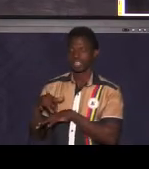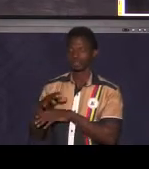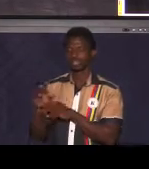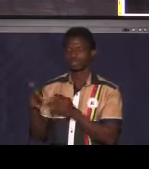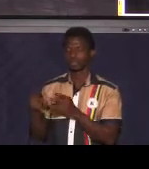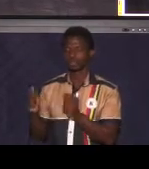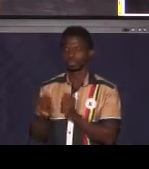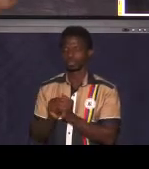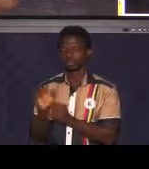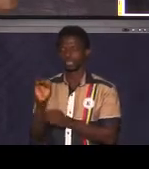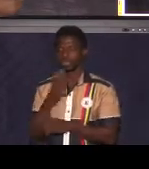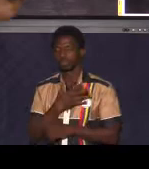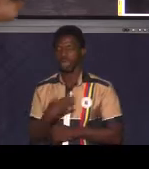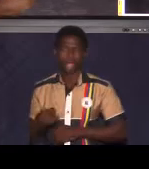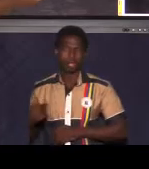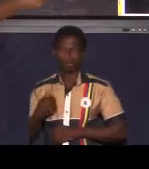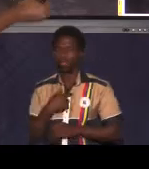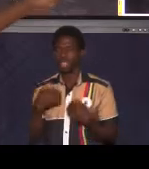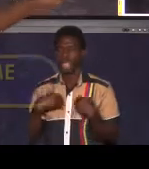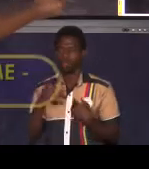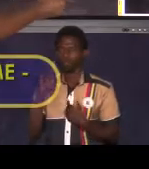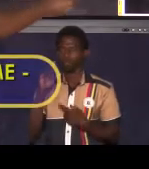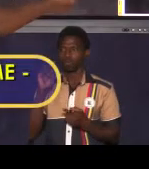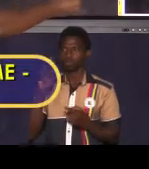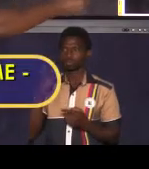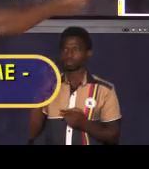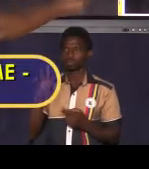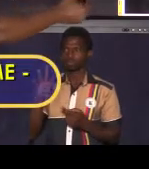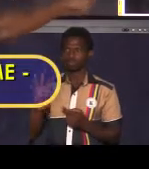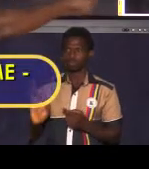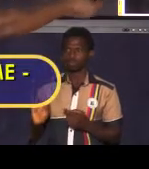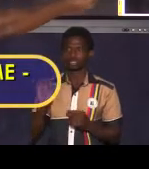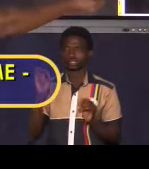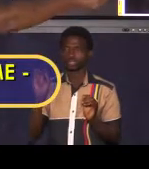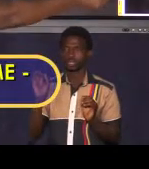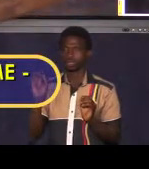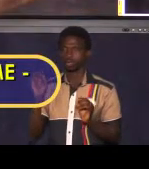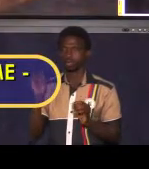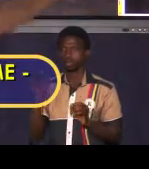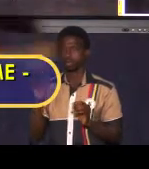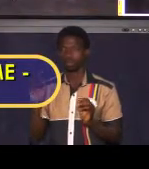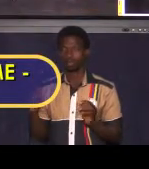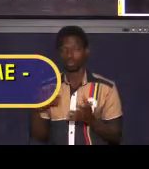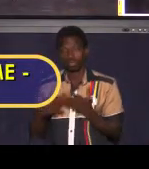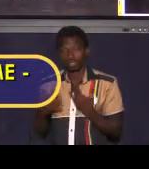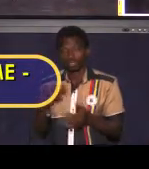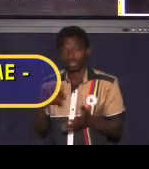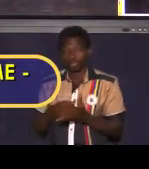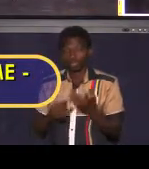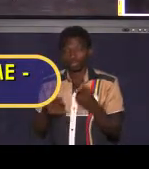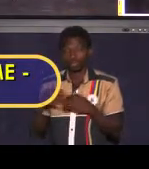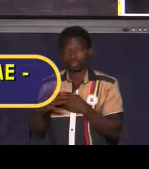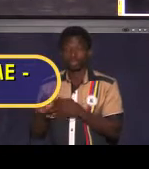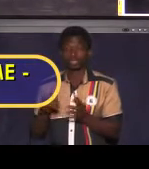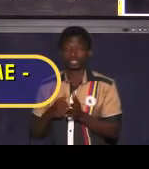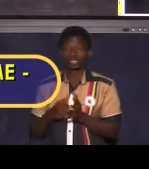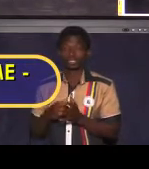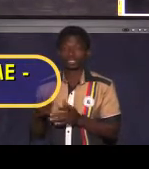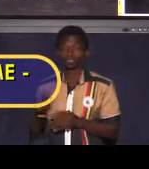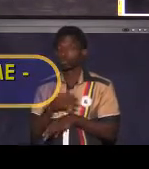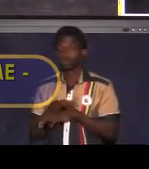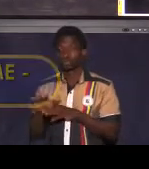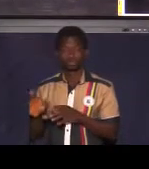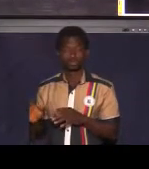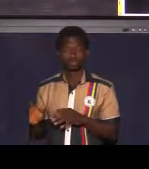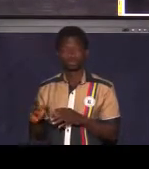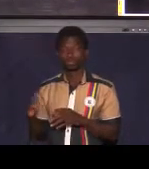with 0. And so that means we have 1, 2, 4, 0. Point whatever it is that comes after, which is